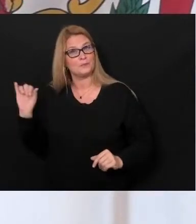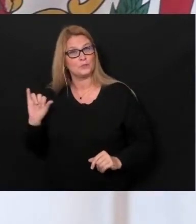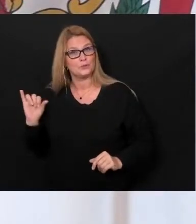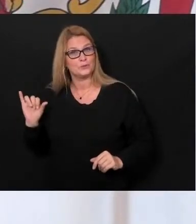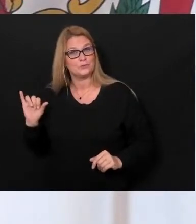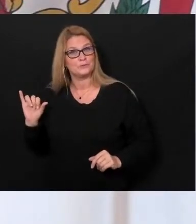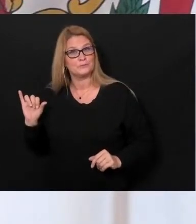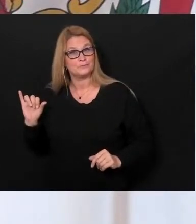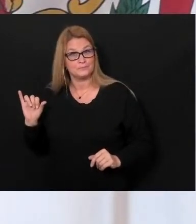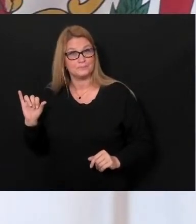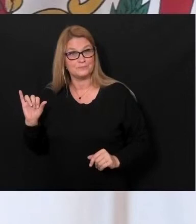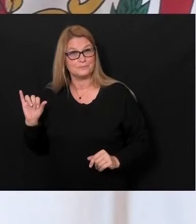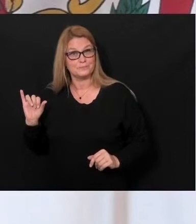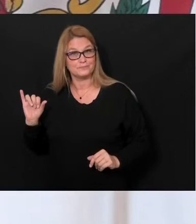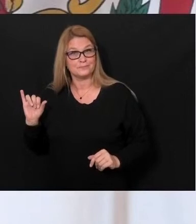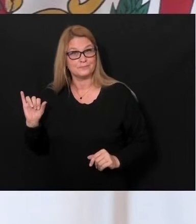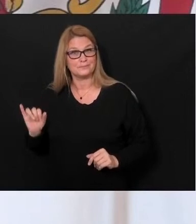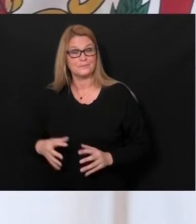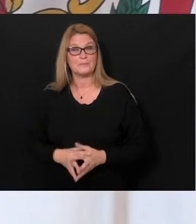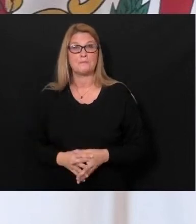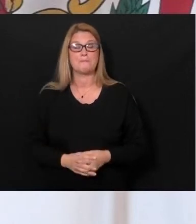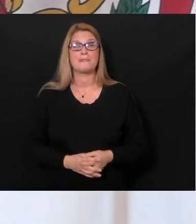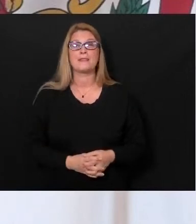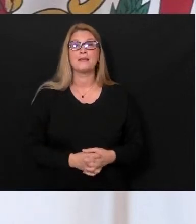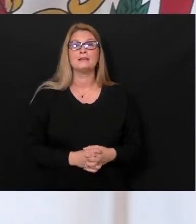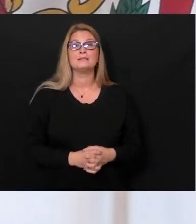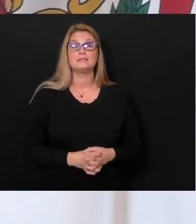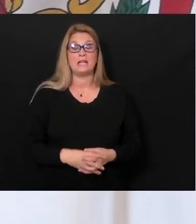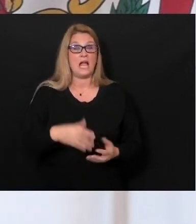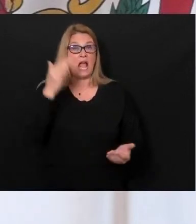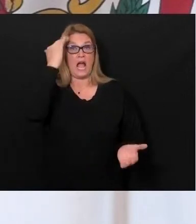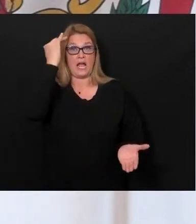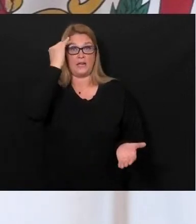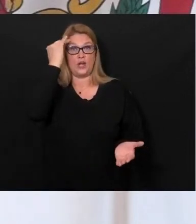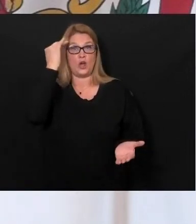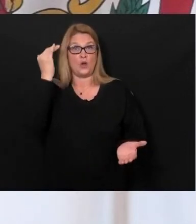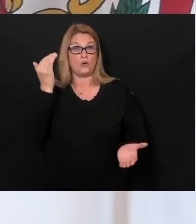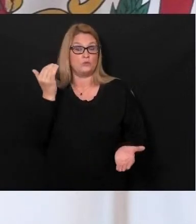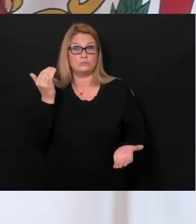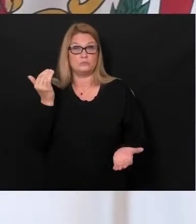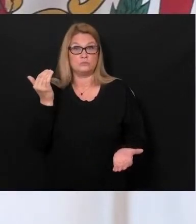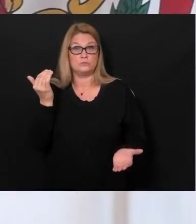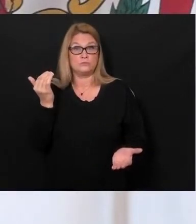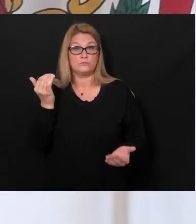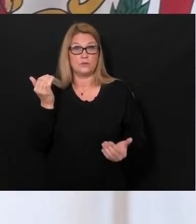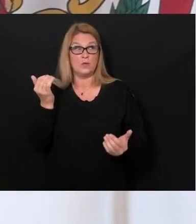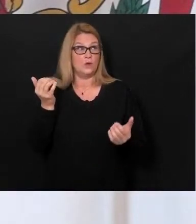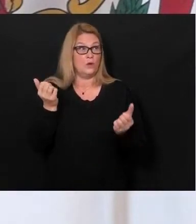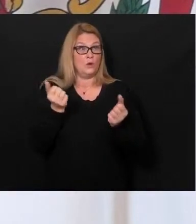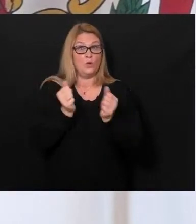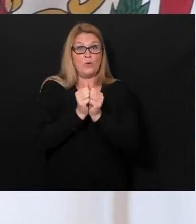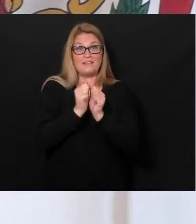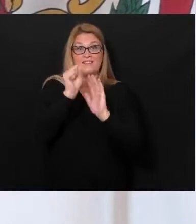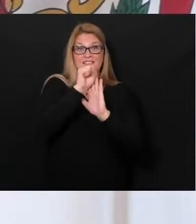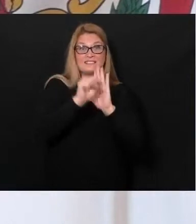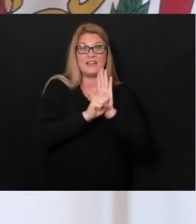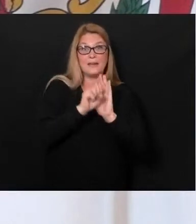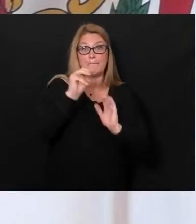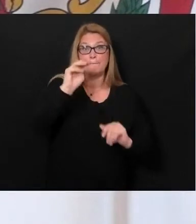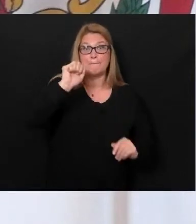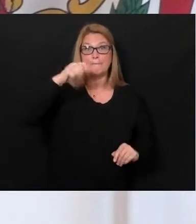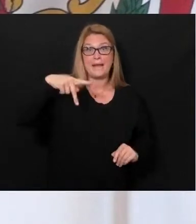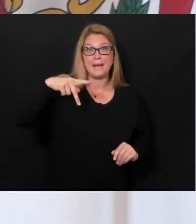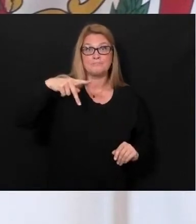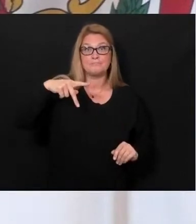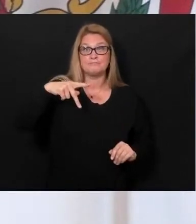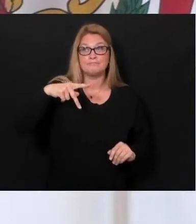your prayers. I can tell you without any question, from the standpoint of the state map, it's